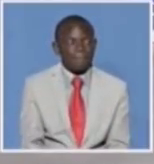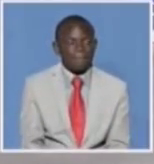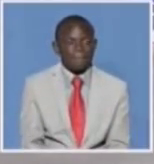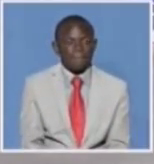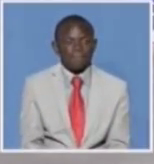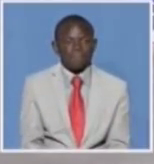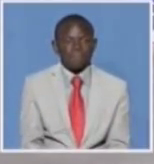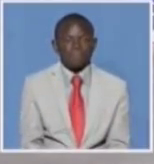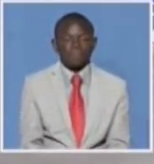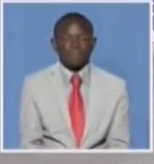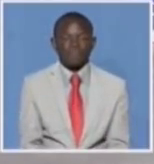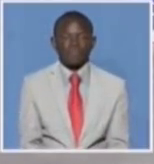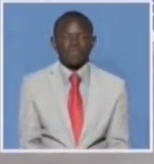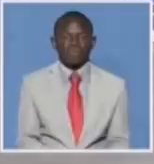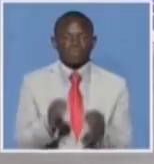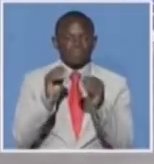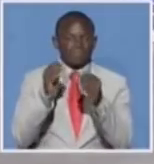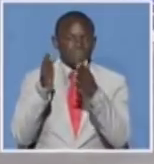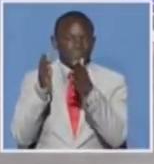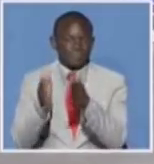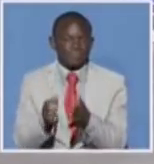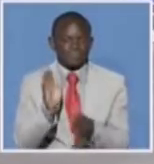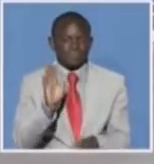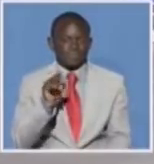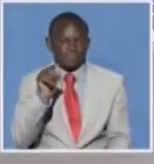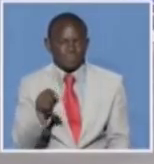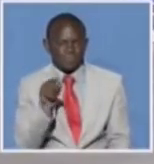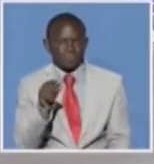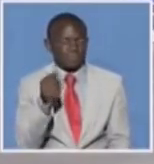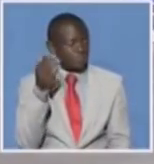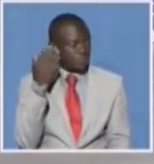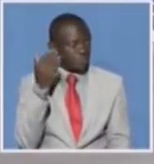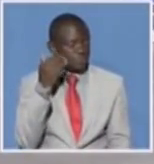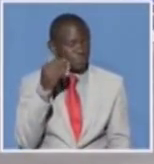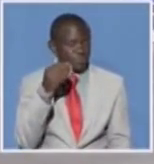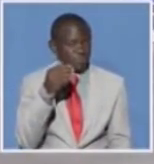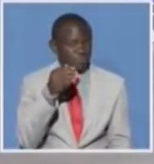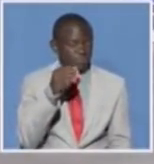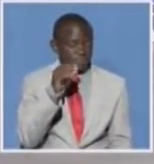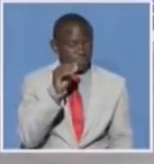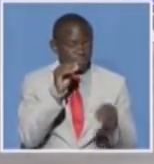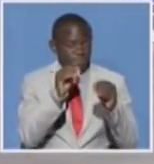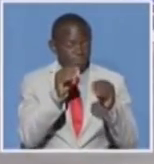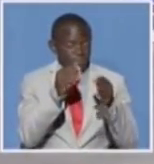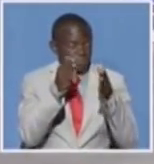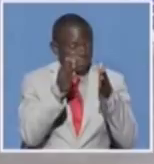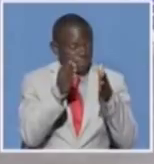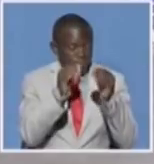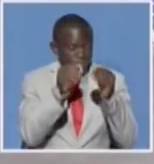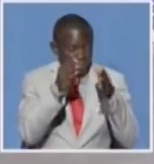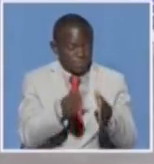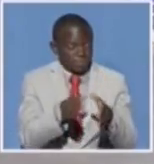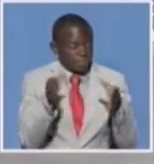Teaching Council of Zambia undertaking a very extensive exercise of verification of teachers' results, and a good number of teachers were found